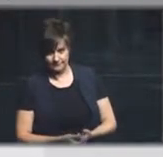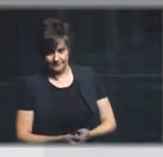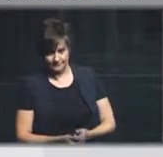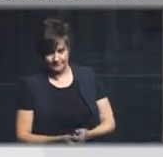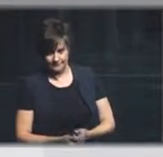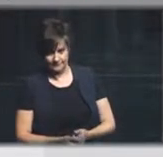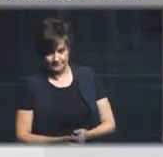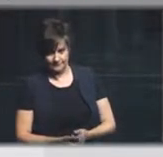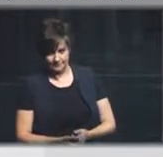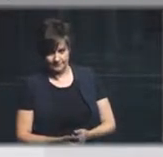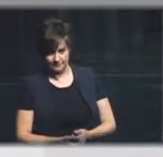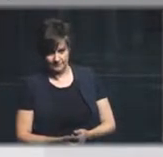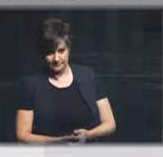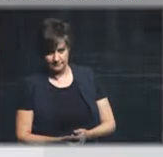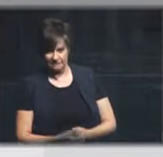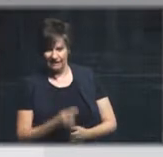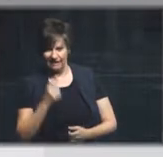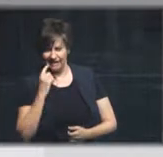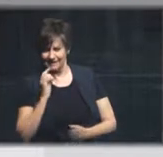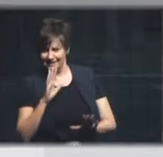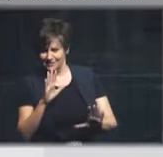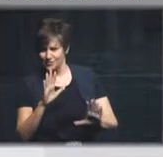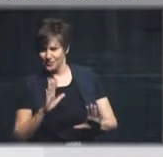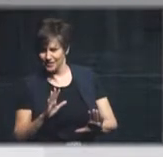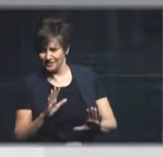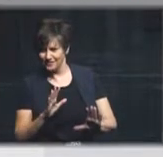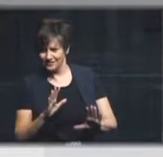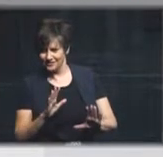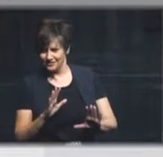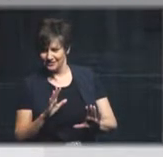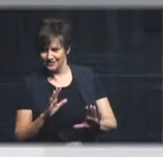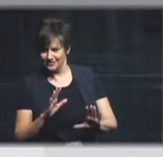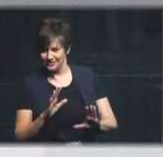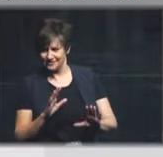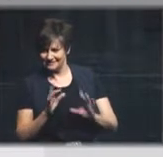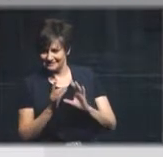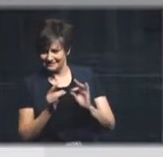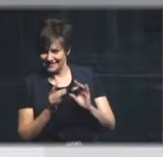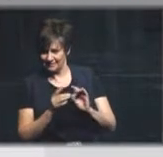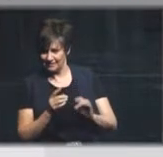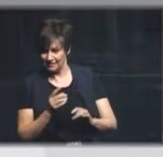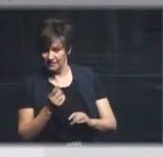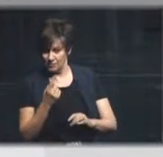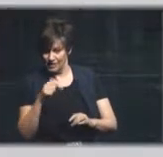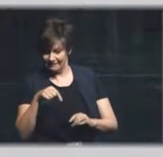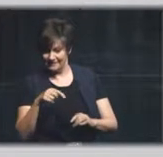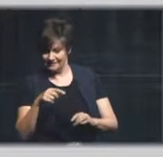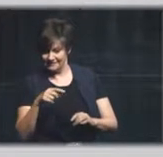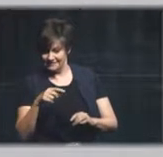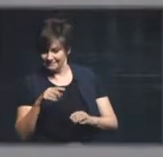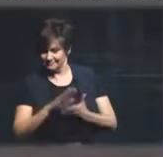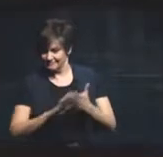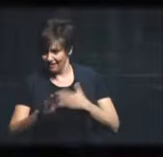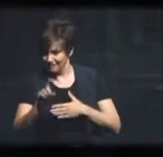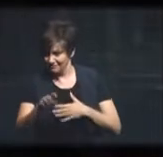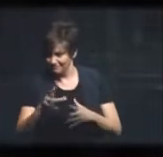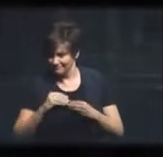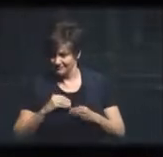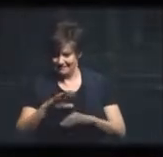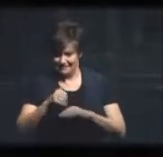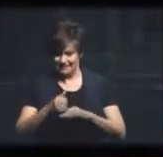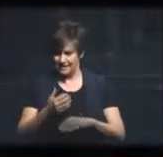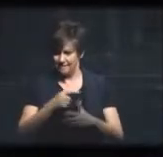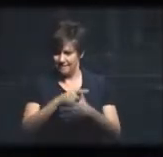of belonging. I think that's a wonderful vision statement, and one that certainly our college should embrace. They've put together five